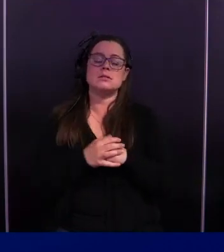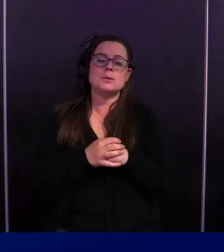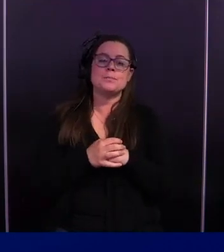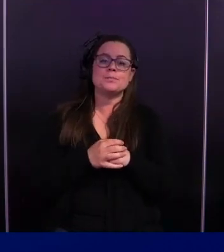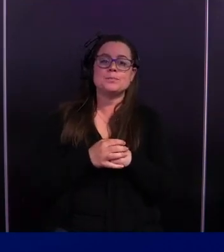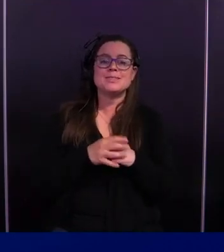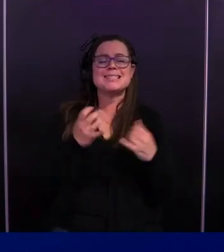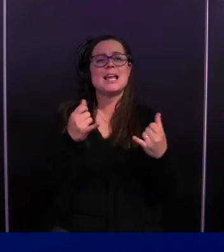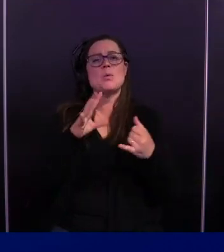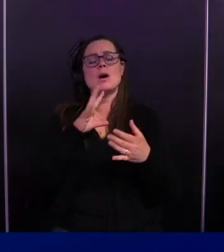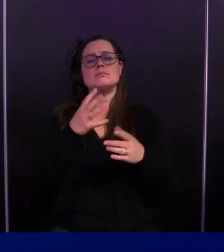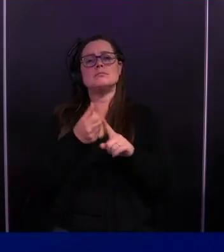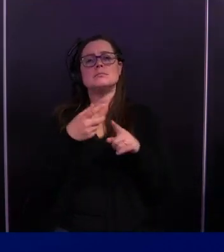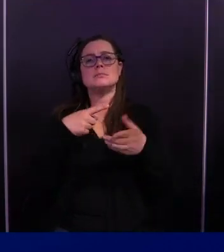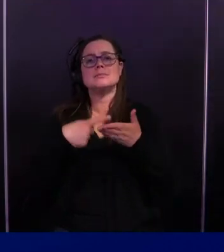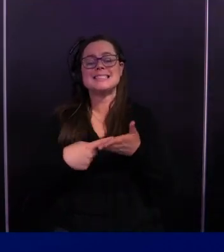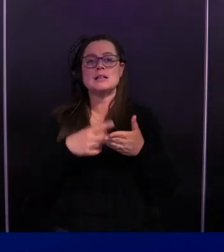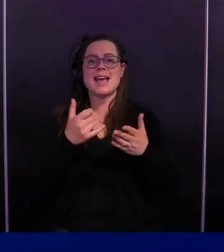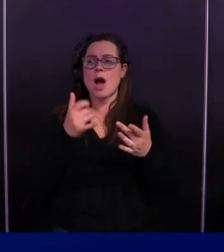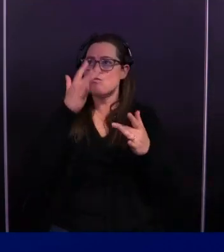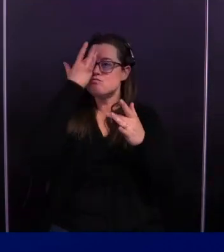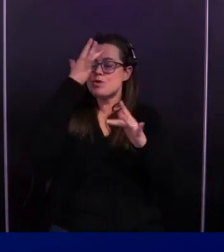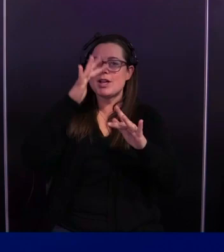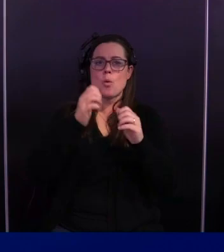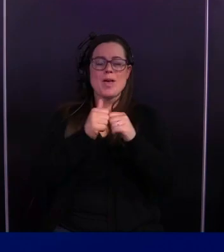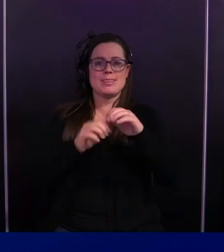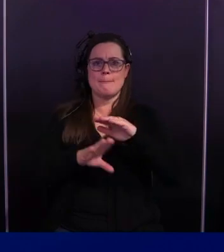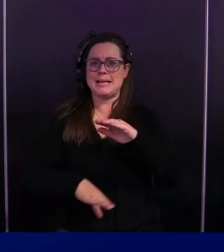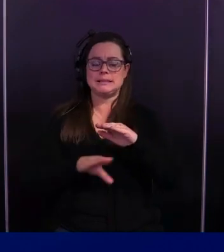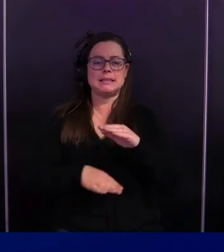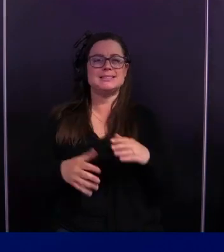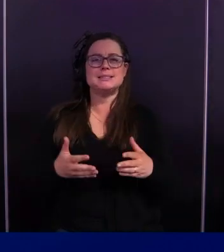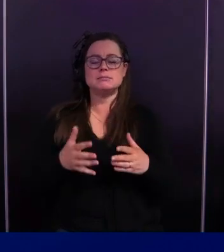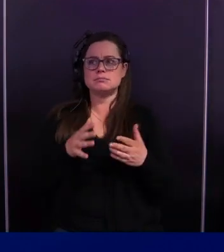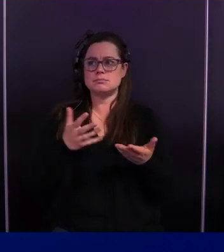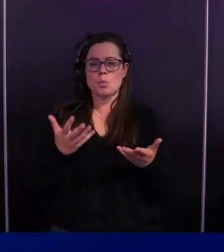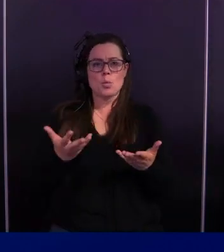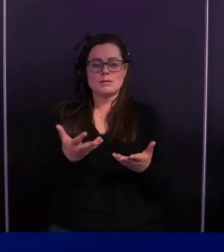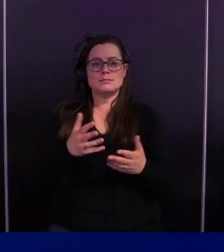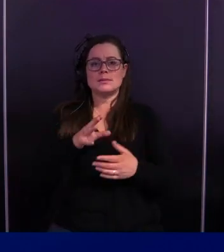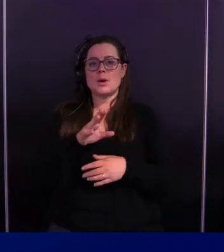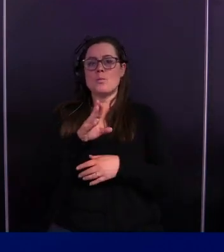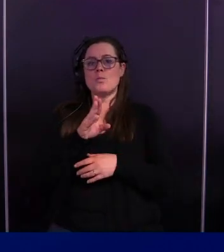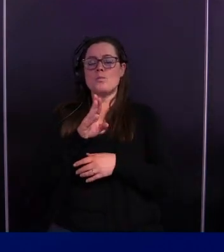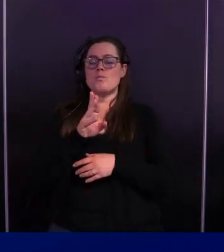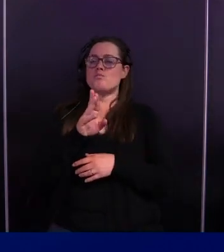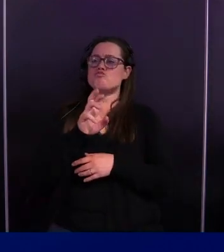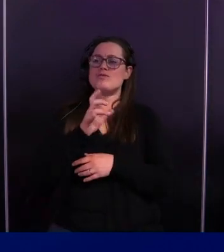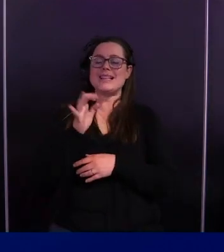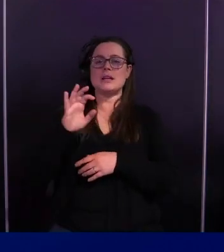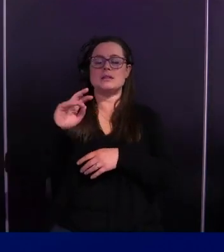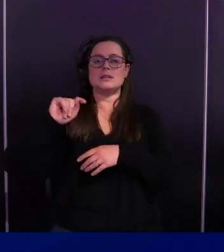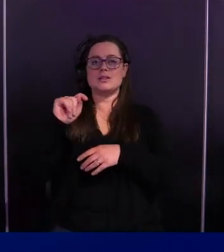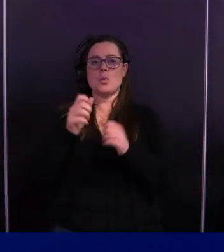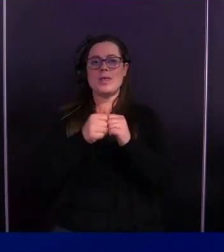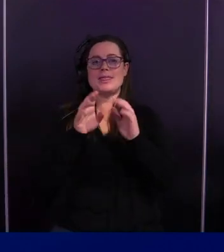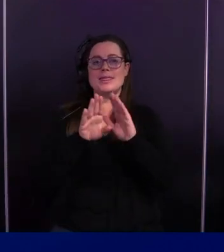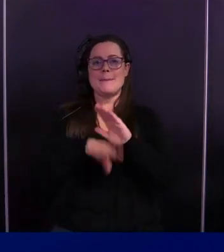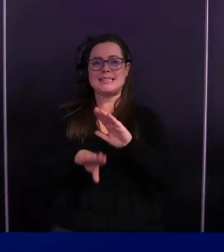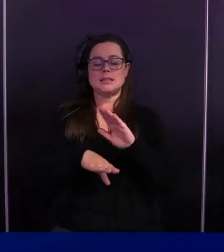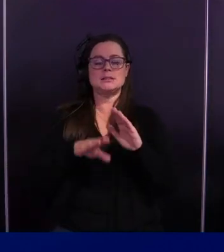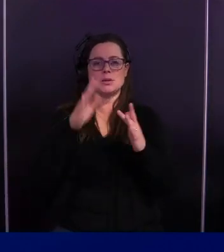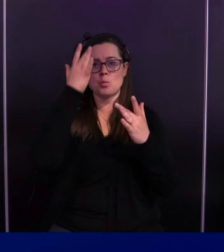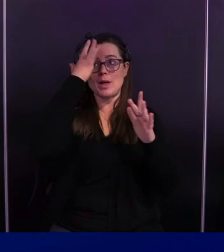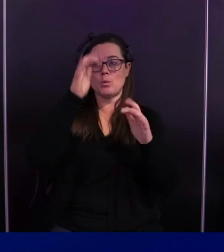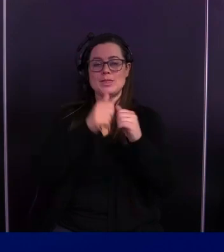today is being brilliant in the basics. Now, brilliant in the basics means that there are very small things customers